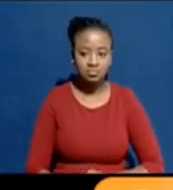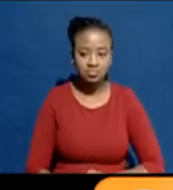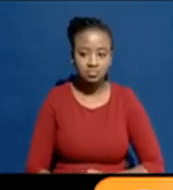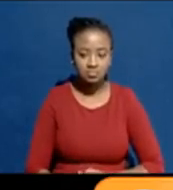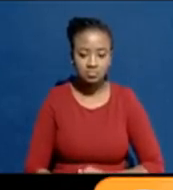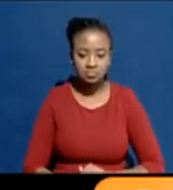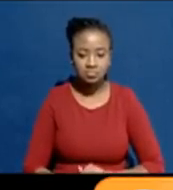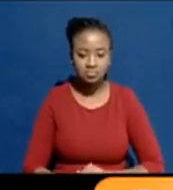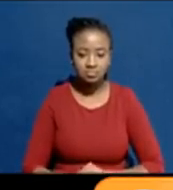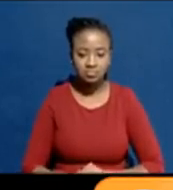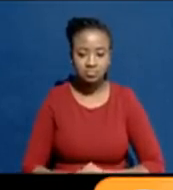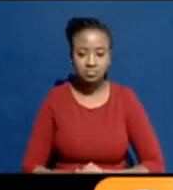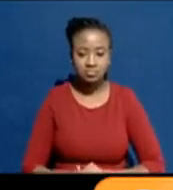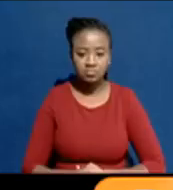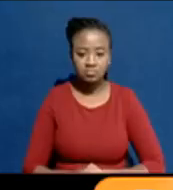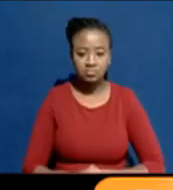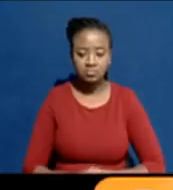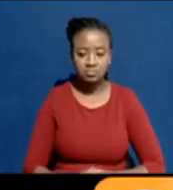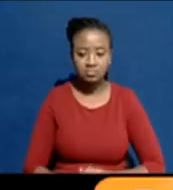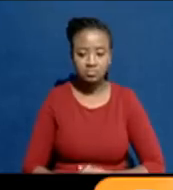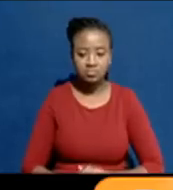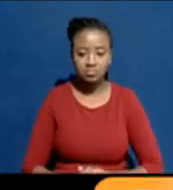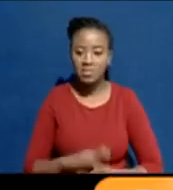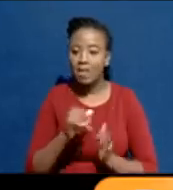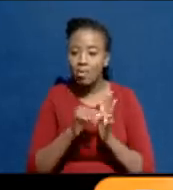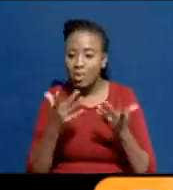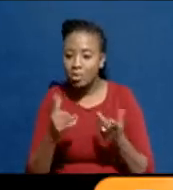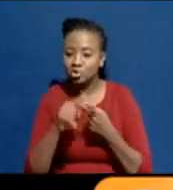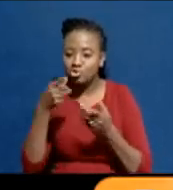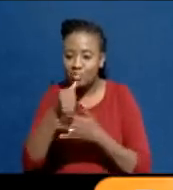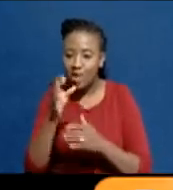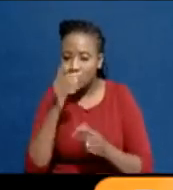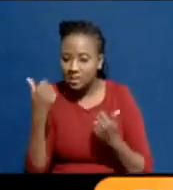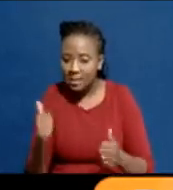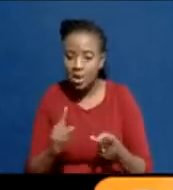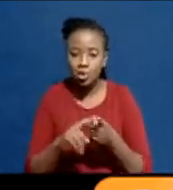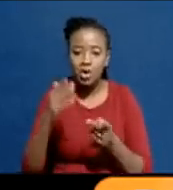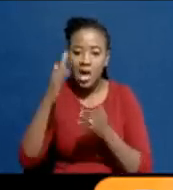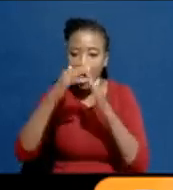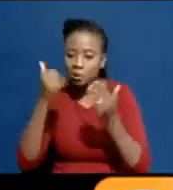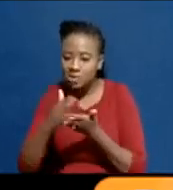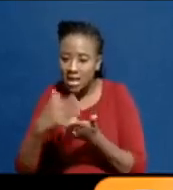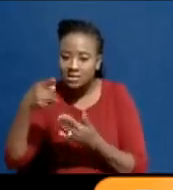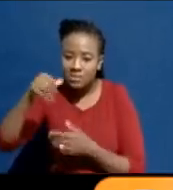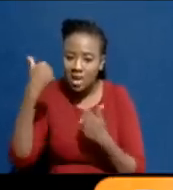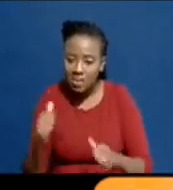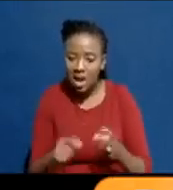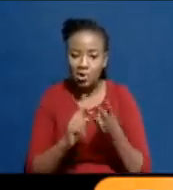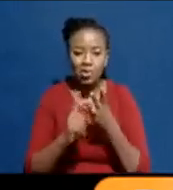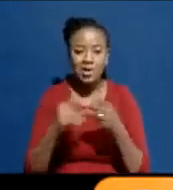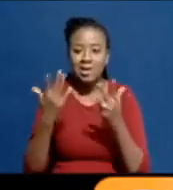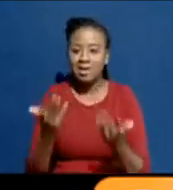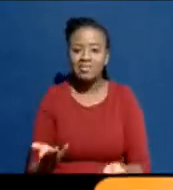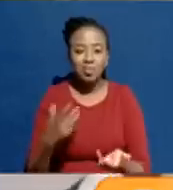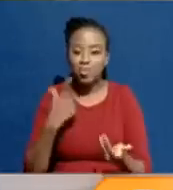tu. Nini mbaya? Maji haujalipa miezi mbili, rent imechelewa, umekalia advance. Sasa